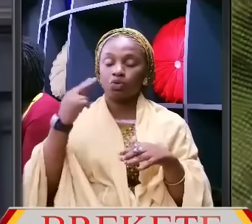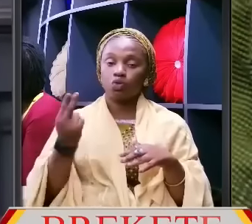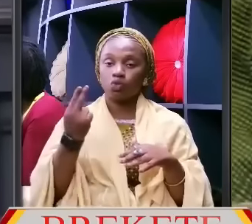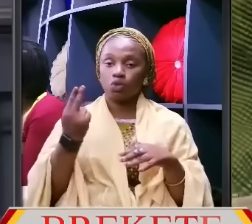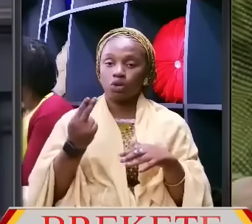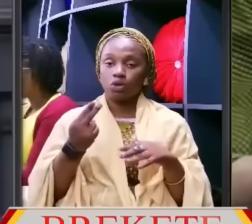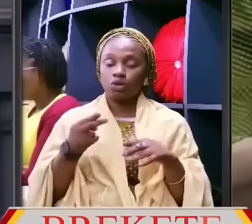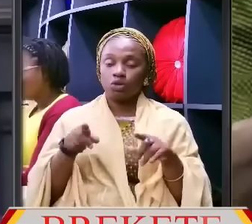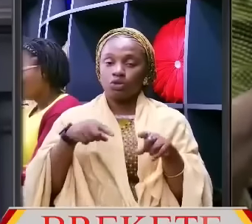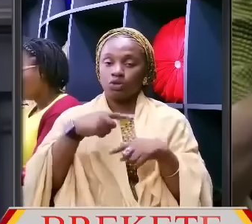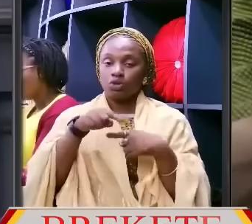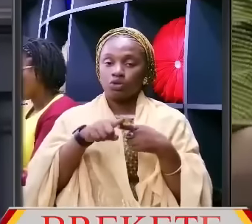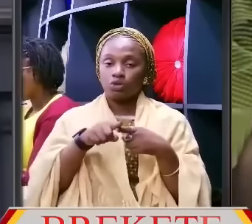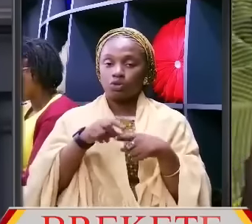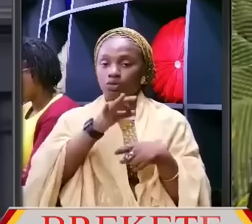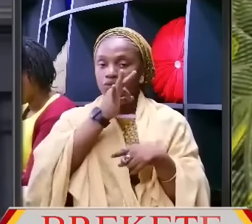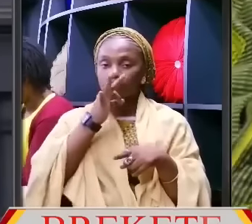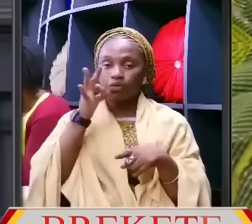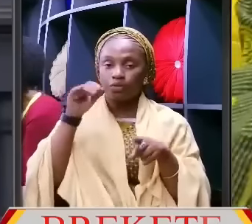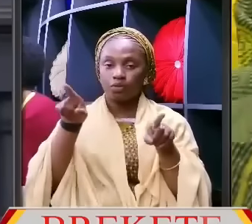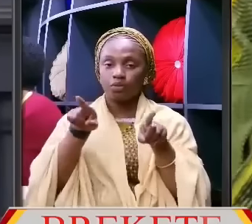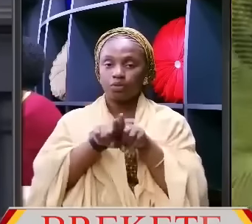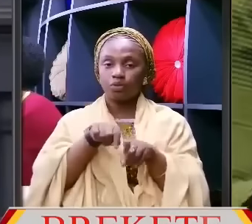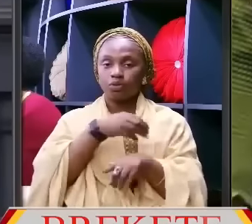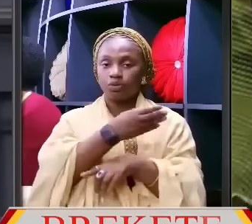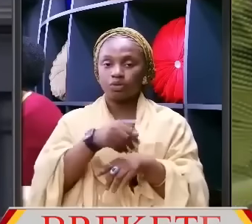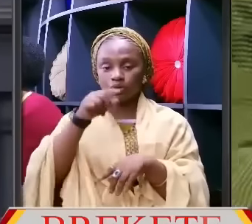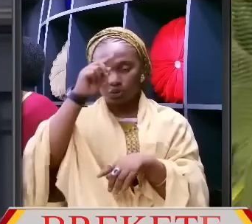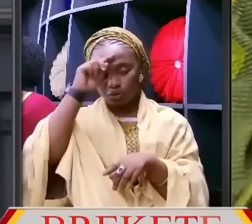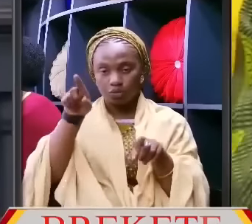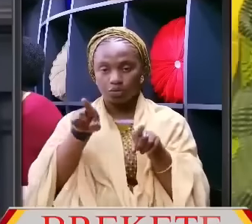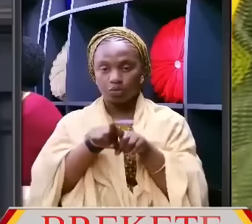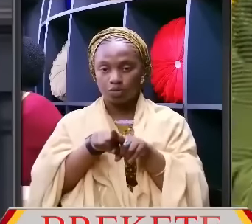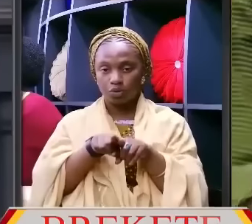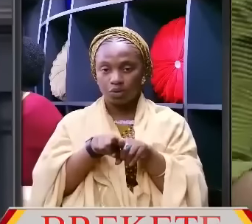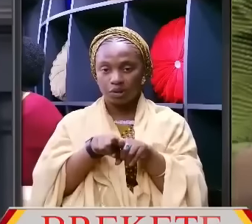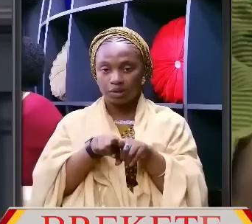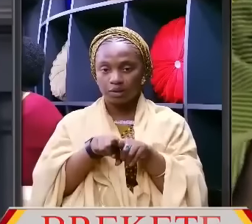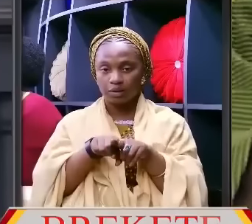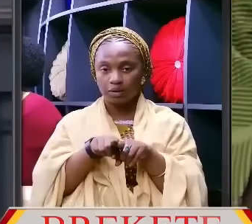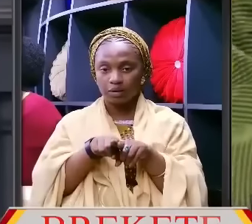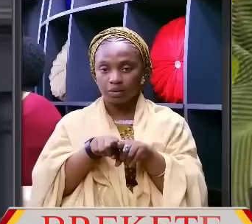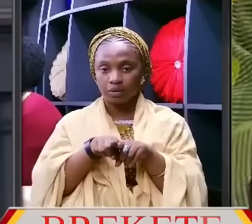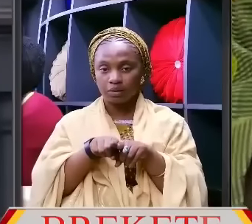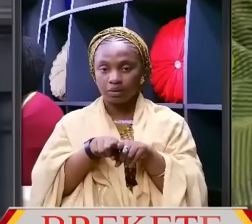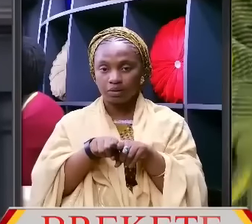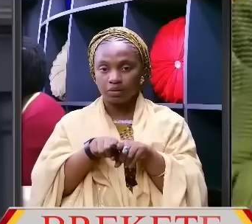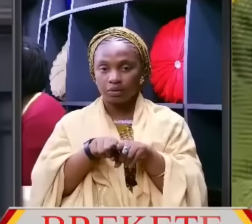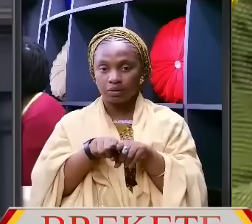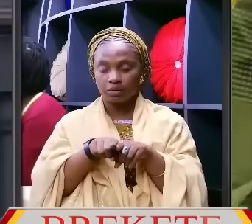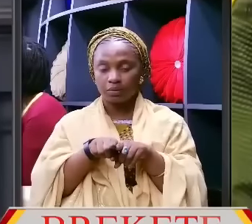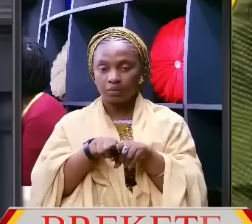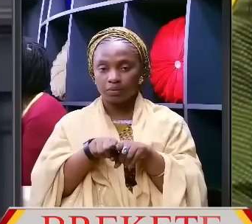himself, even to his brother, she attack this one for back and carry the other one for